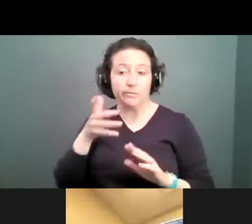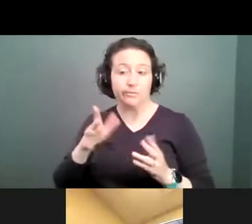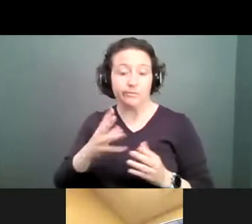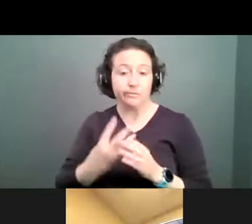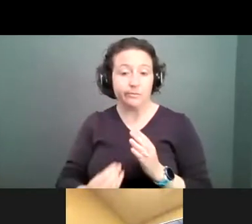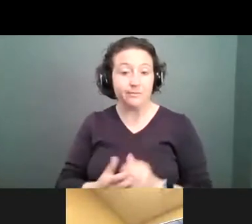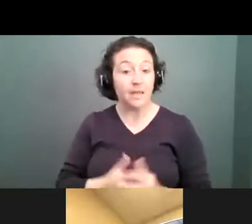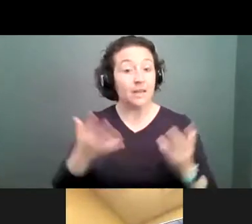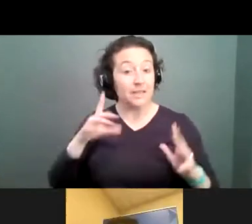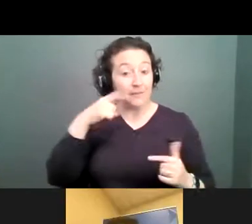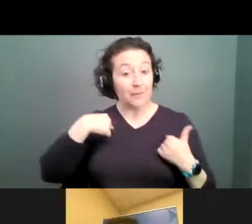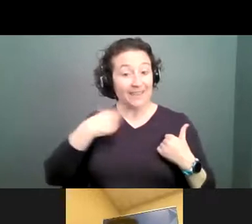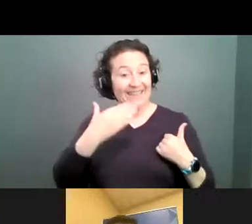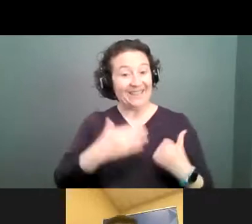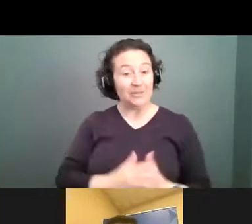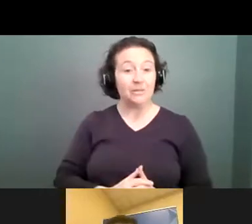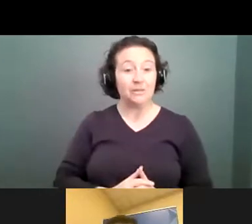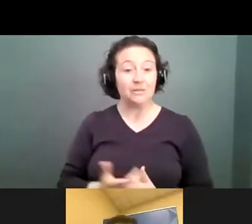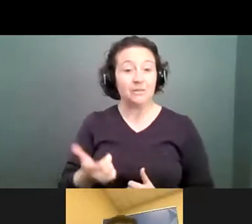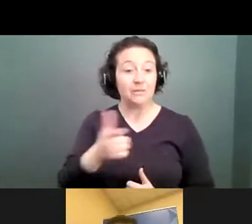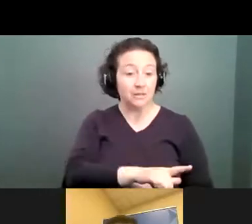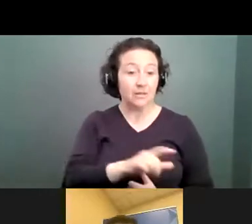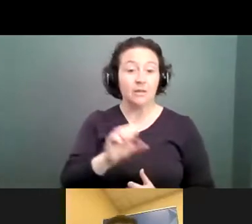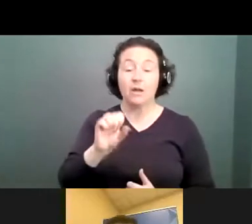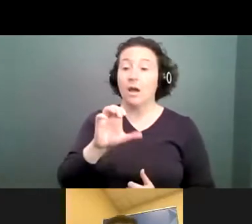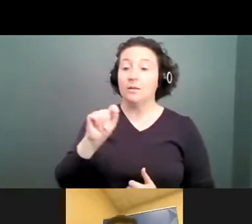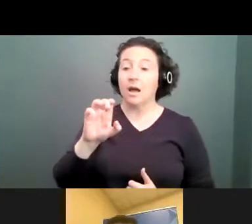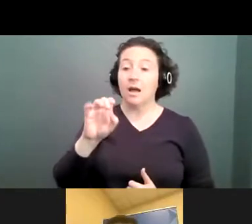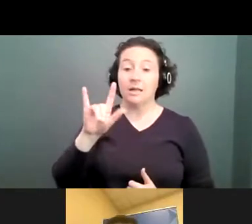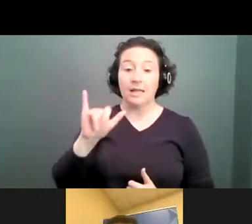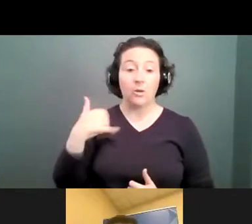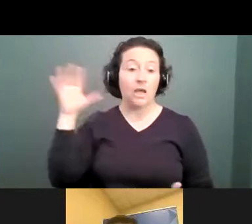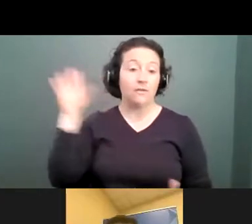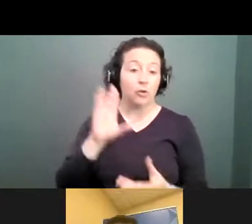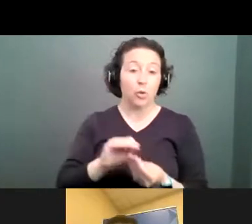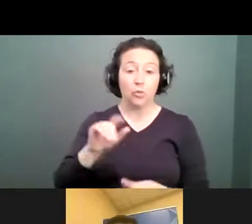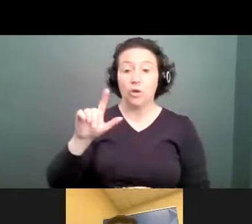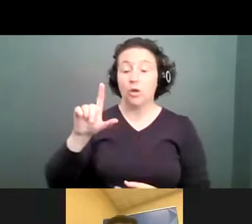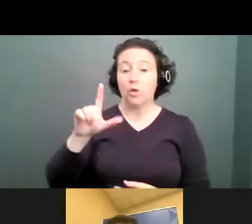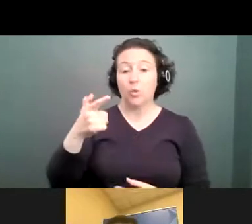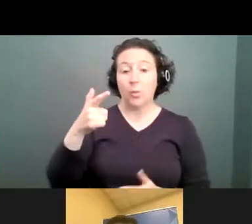That's all I have. Thank you. In Scott County, we have a total of